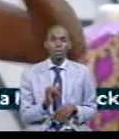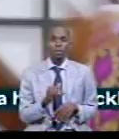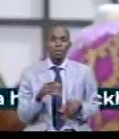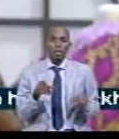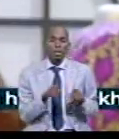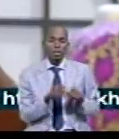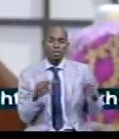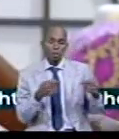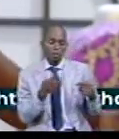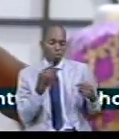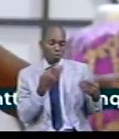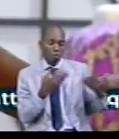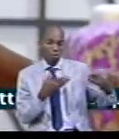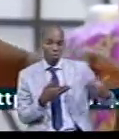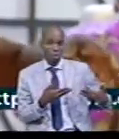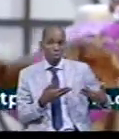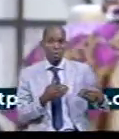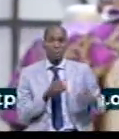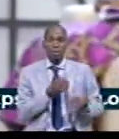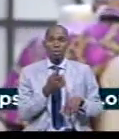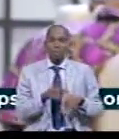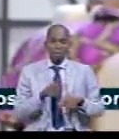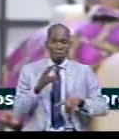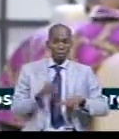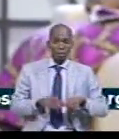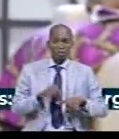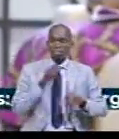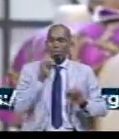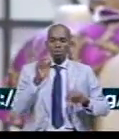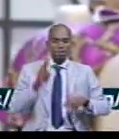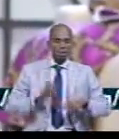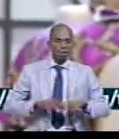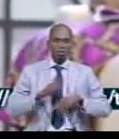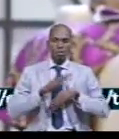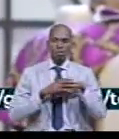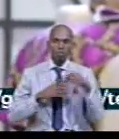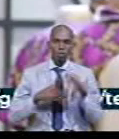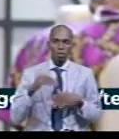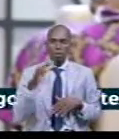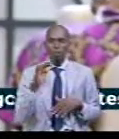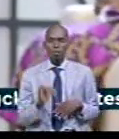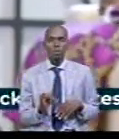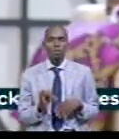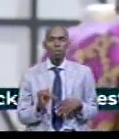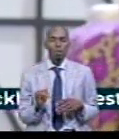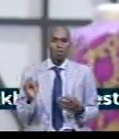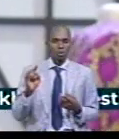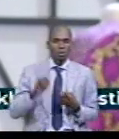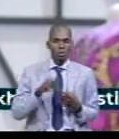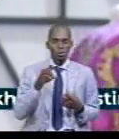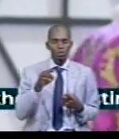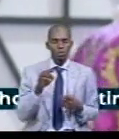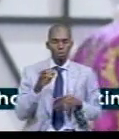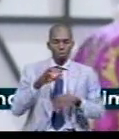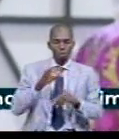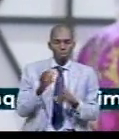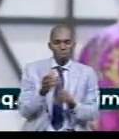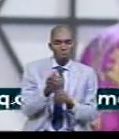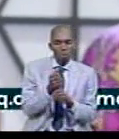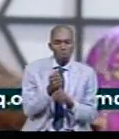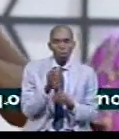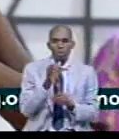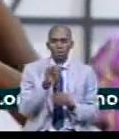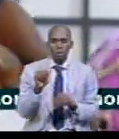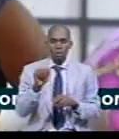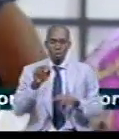when I'm sitting, I find it difficult. I cannot sit comfortably like this unless I hold the chair slowly.